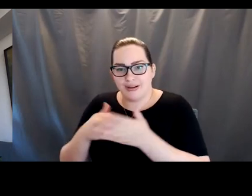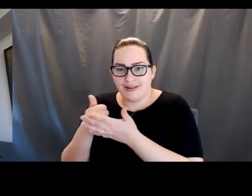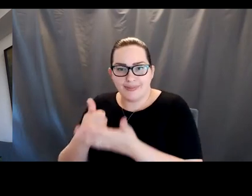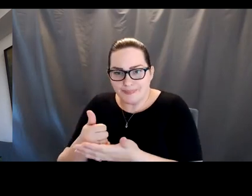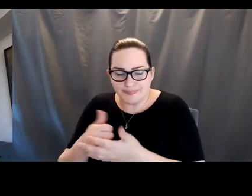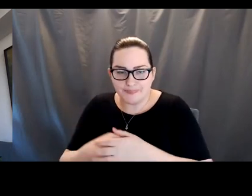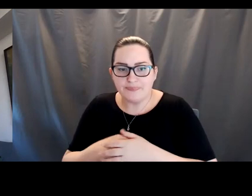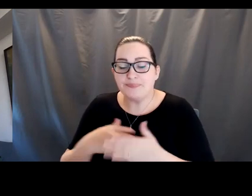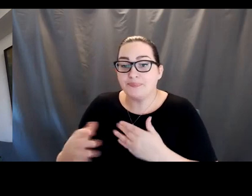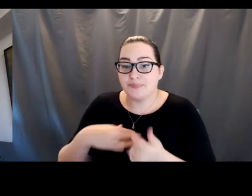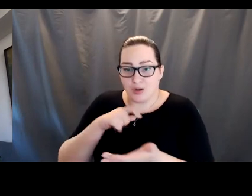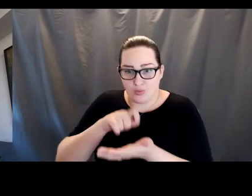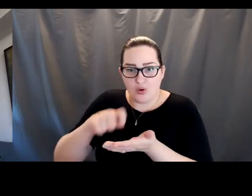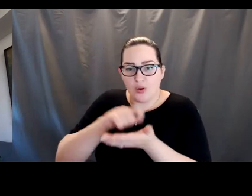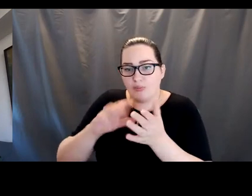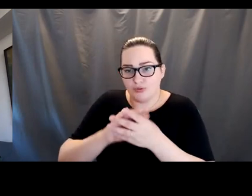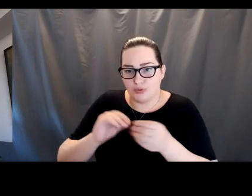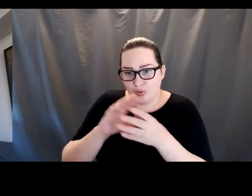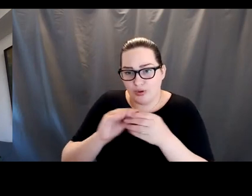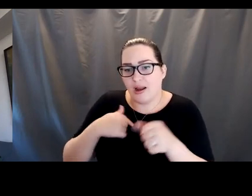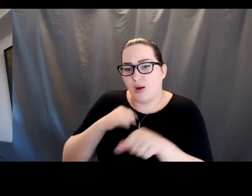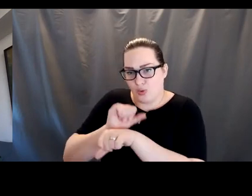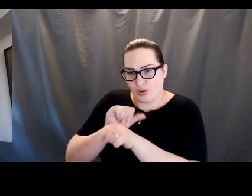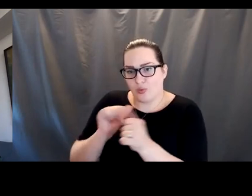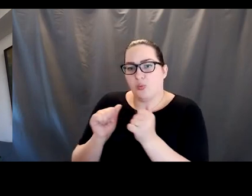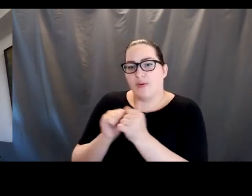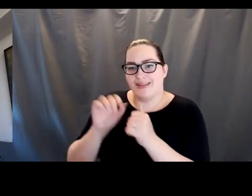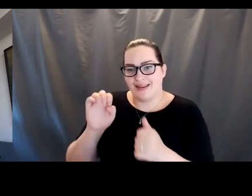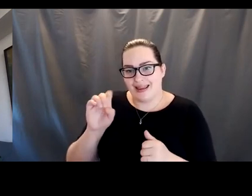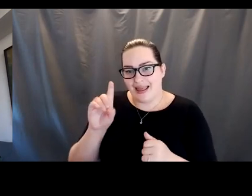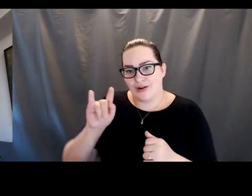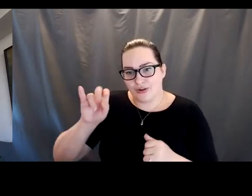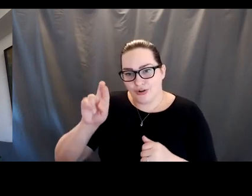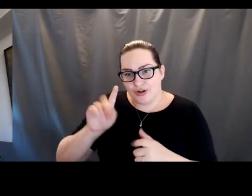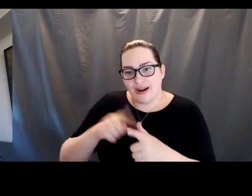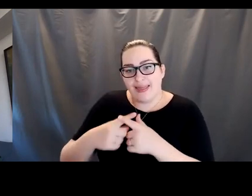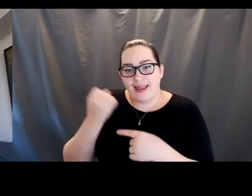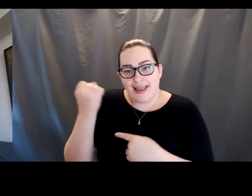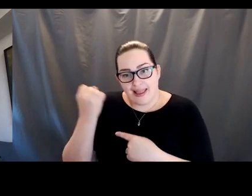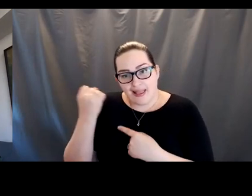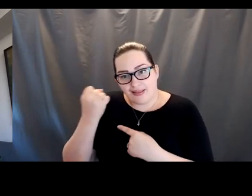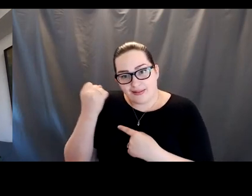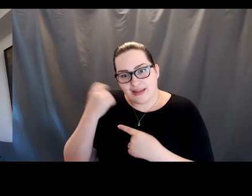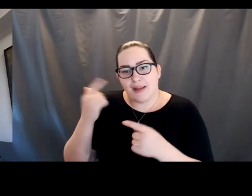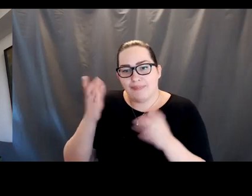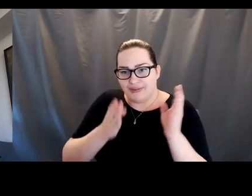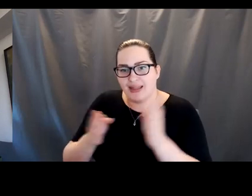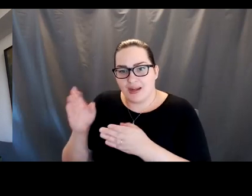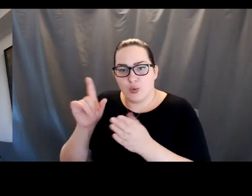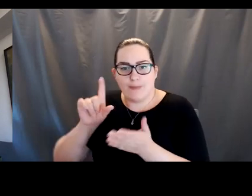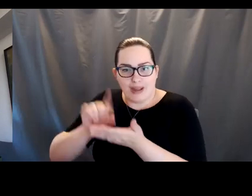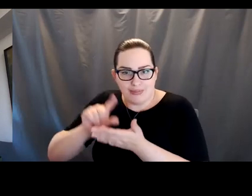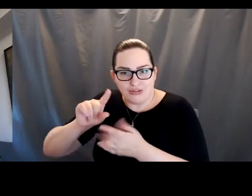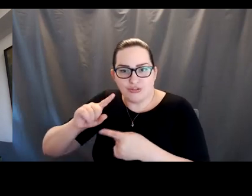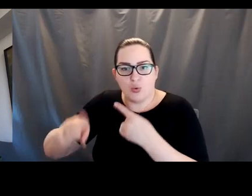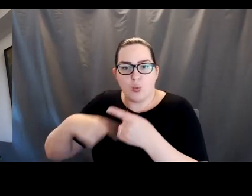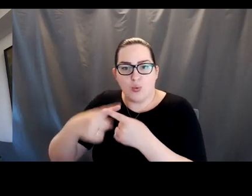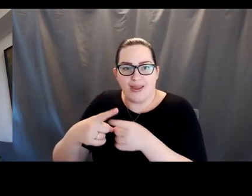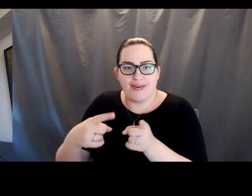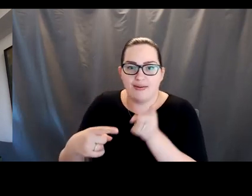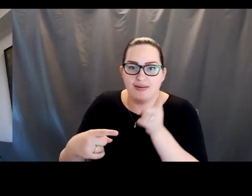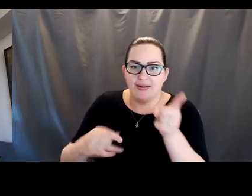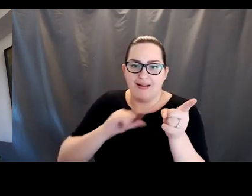I wrote my story. I worked on it with my editor, and I held it because I was planning to publish it as soon as the arrests were made. And that's not something every